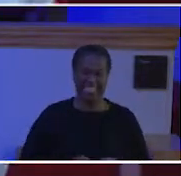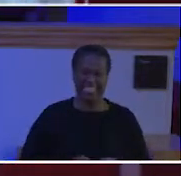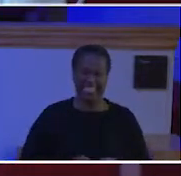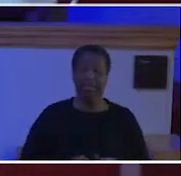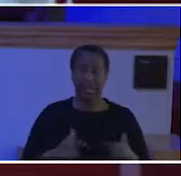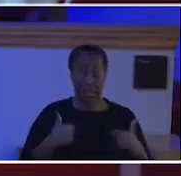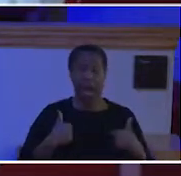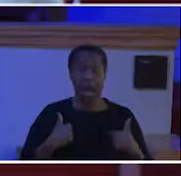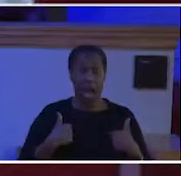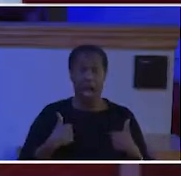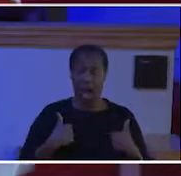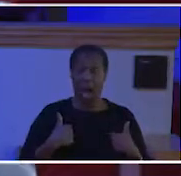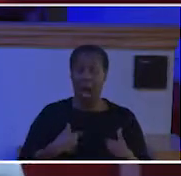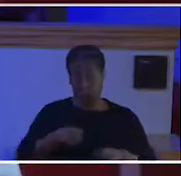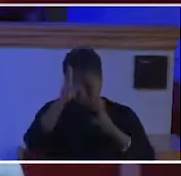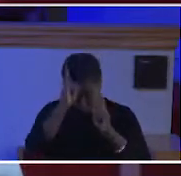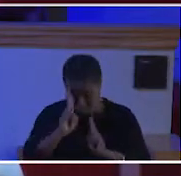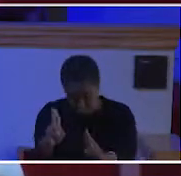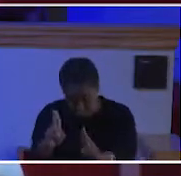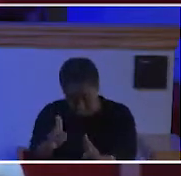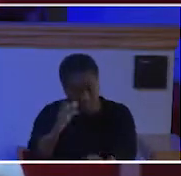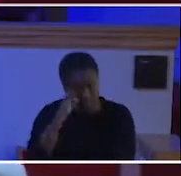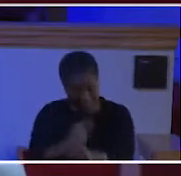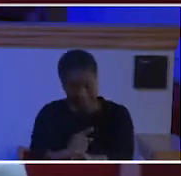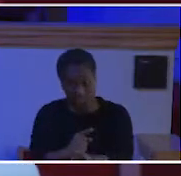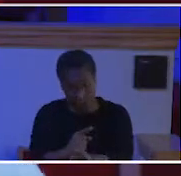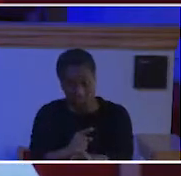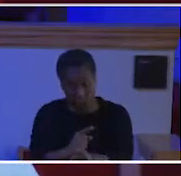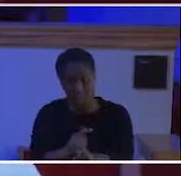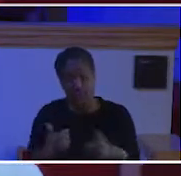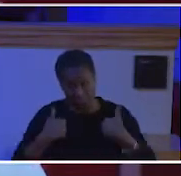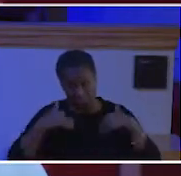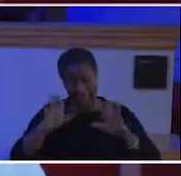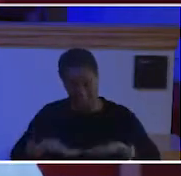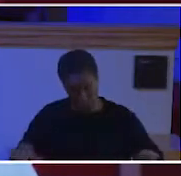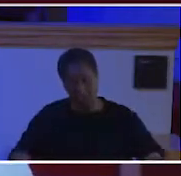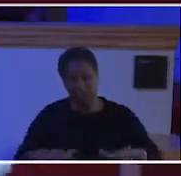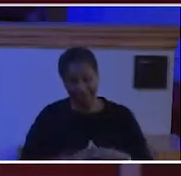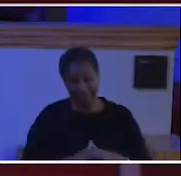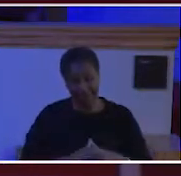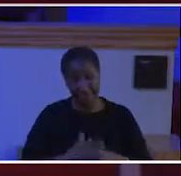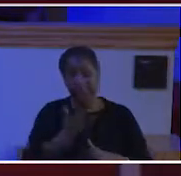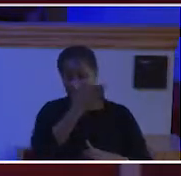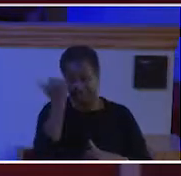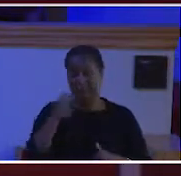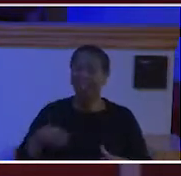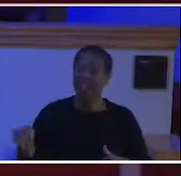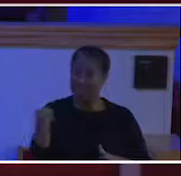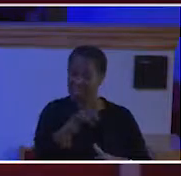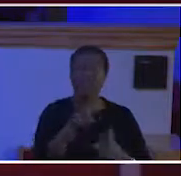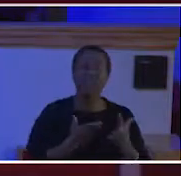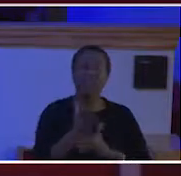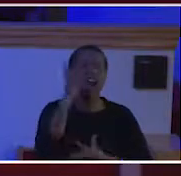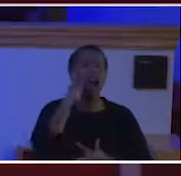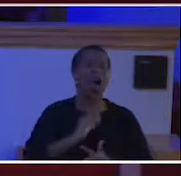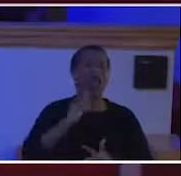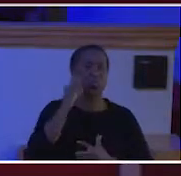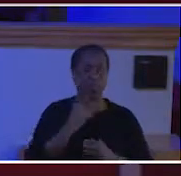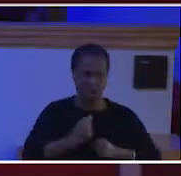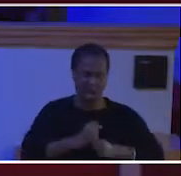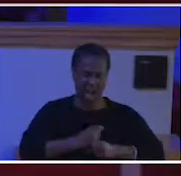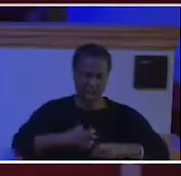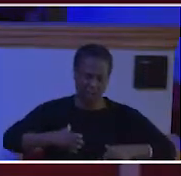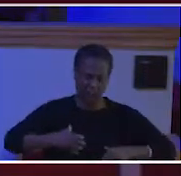give mad props to the sisters who have had children because they've gone through